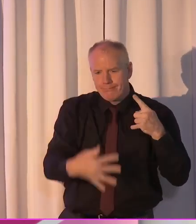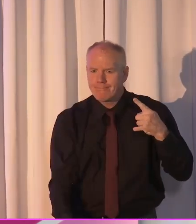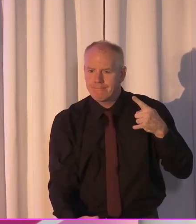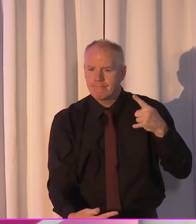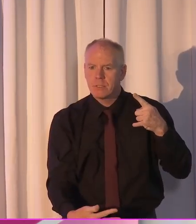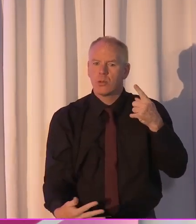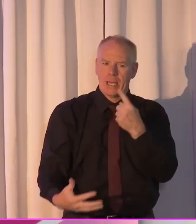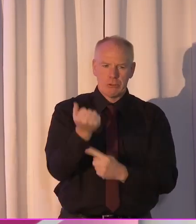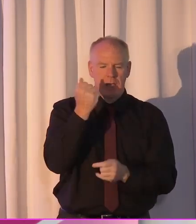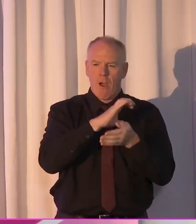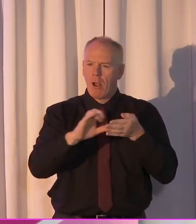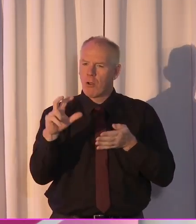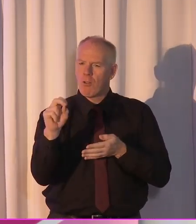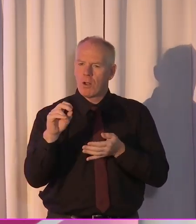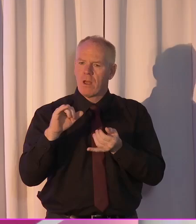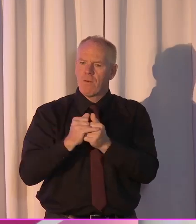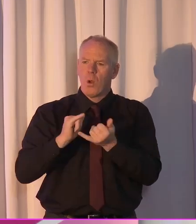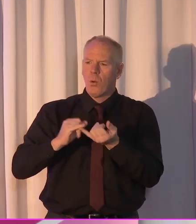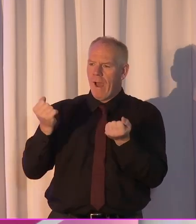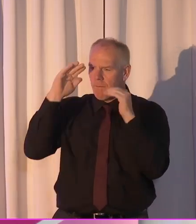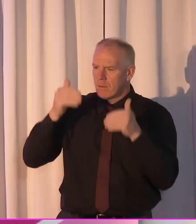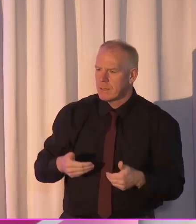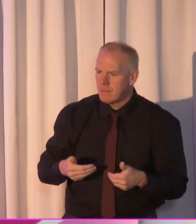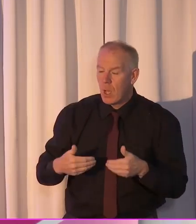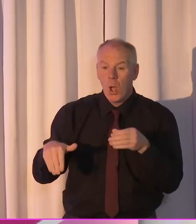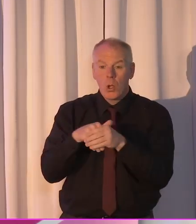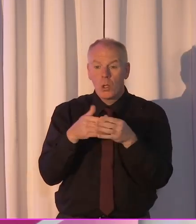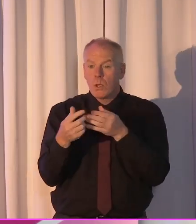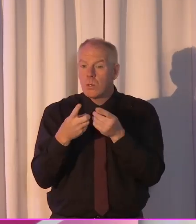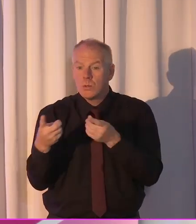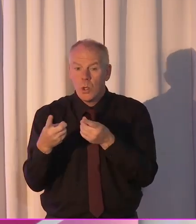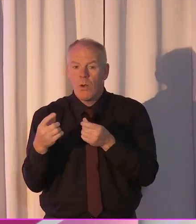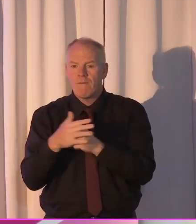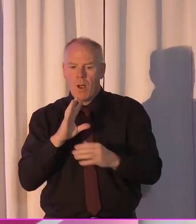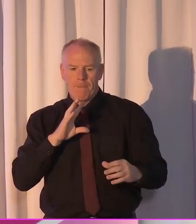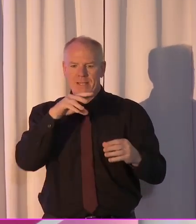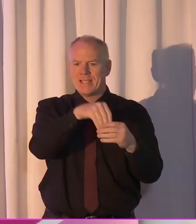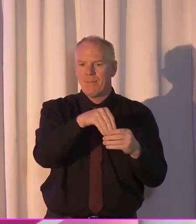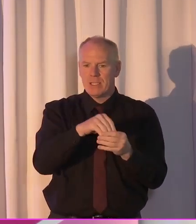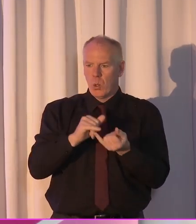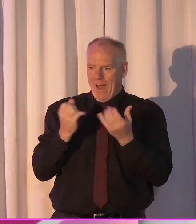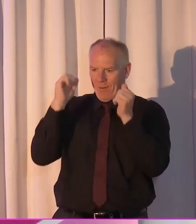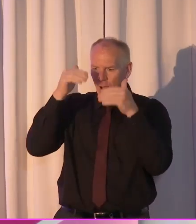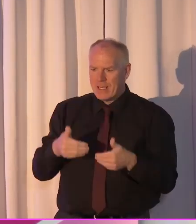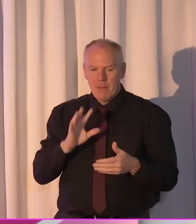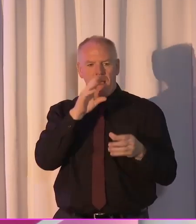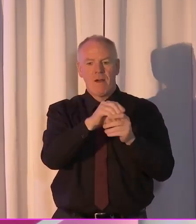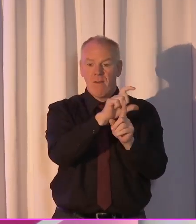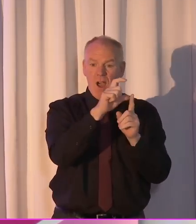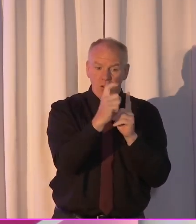realise Article 30 for autistic people. These include measures to enhance the participation of autistic people in